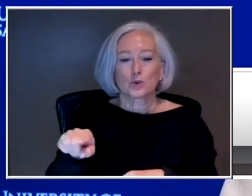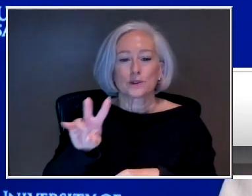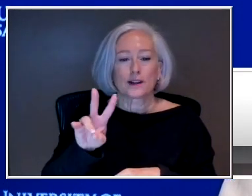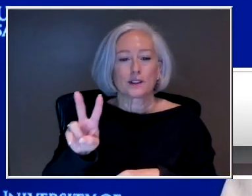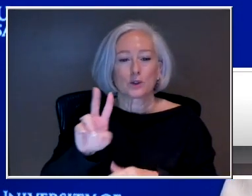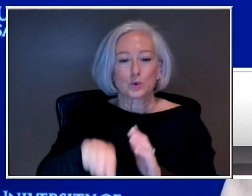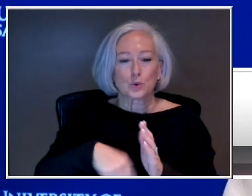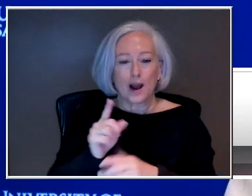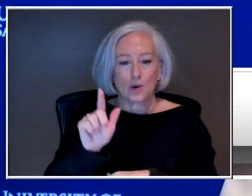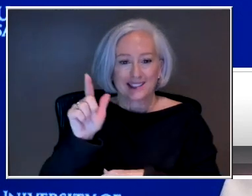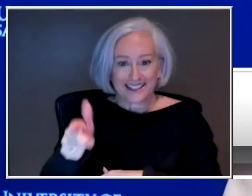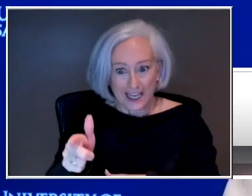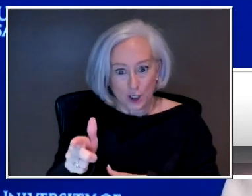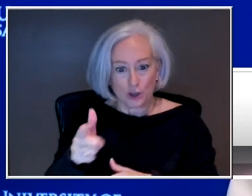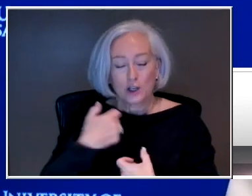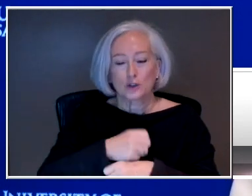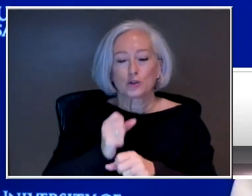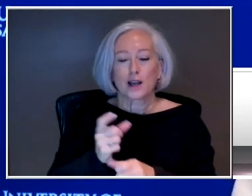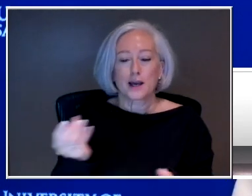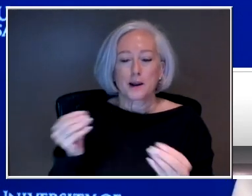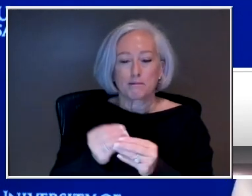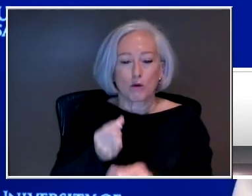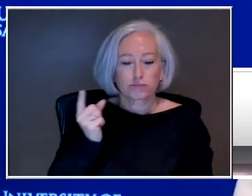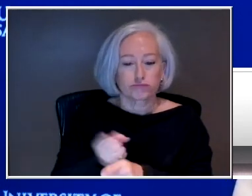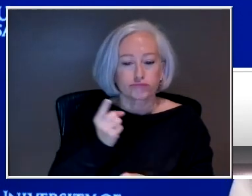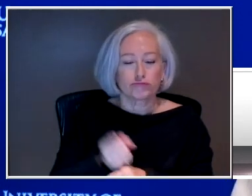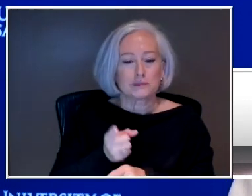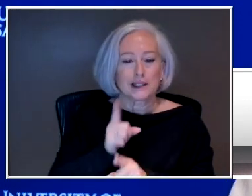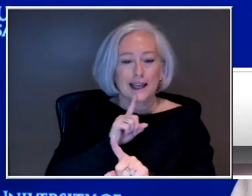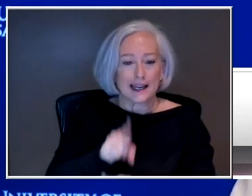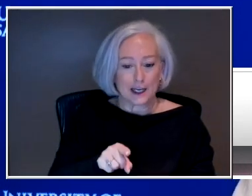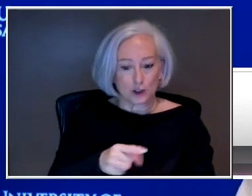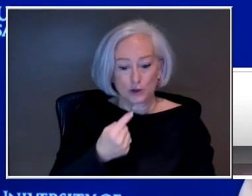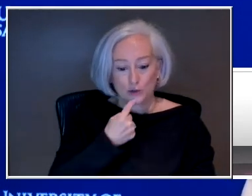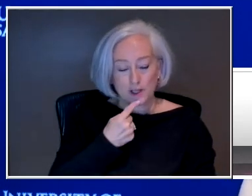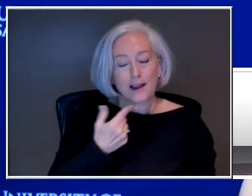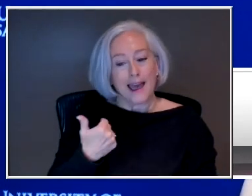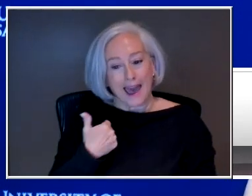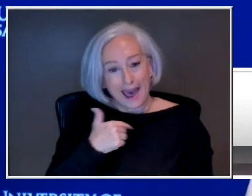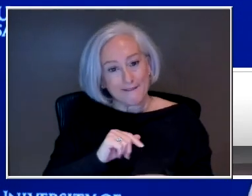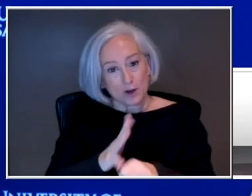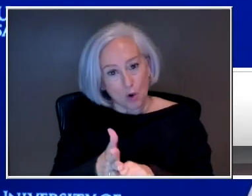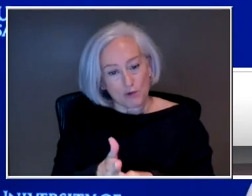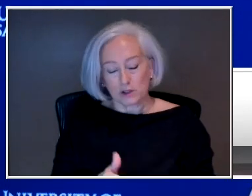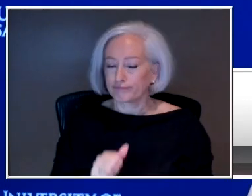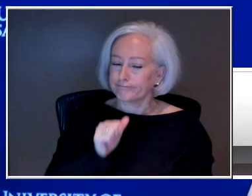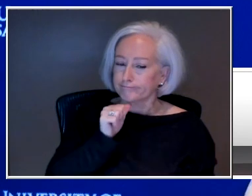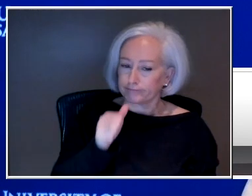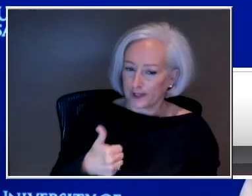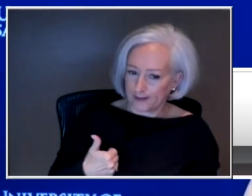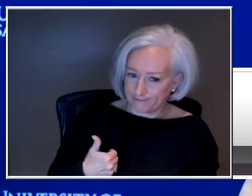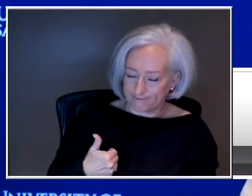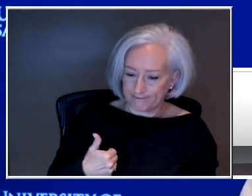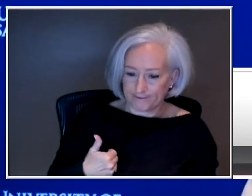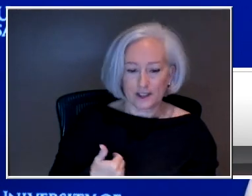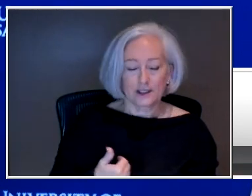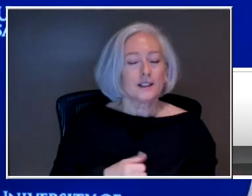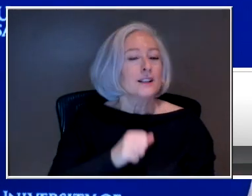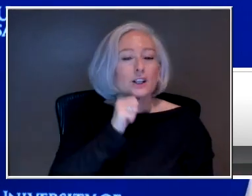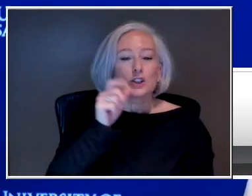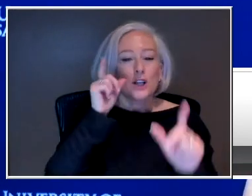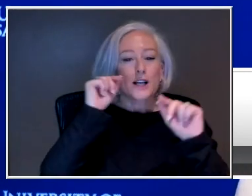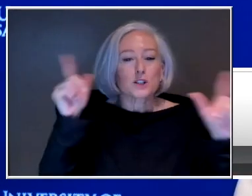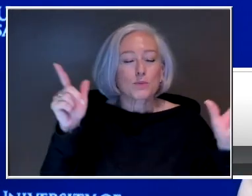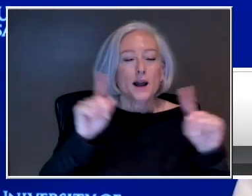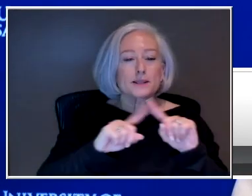accurate answer and tell you if you have COVID or not. So again, I think this is not surprising and just supports currently what we